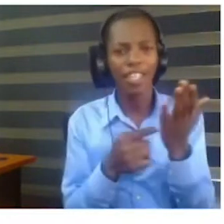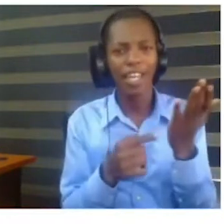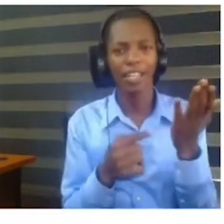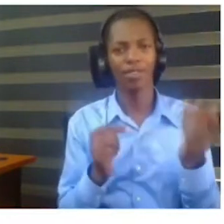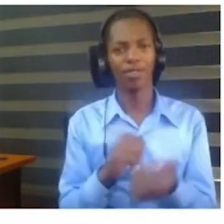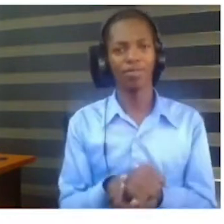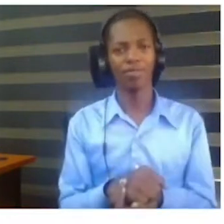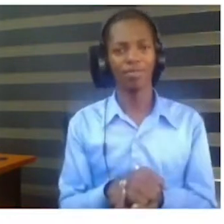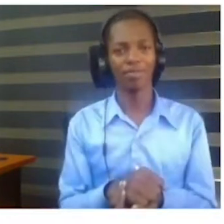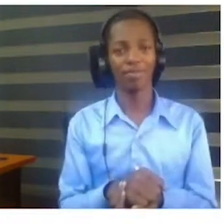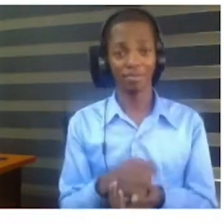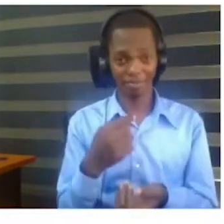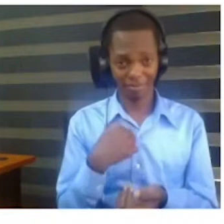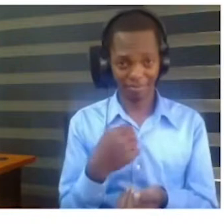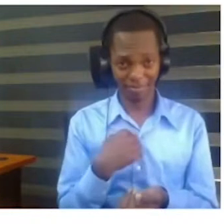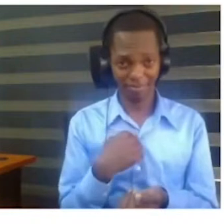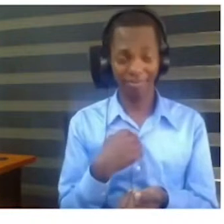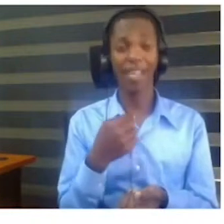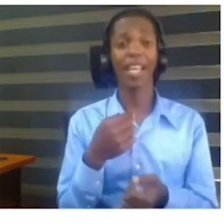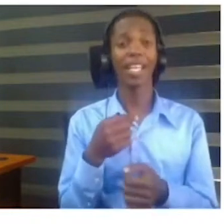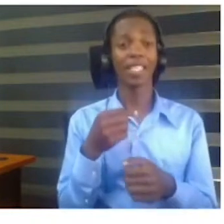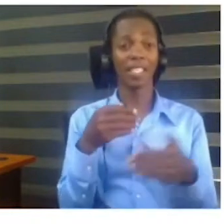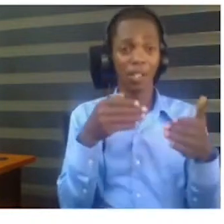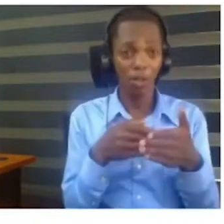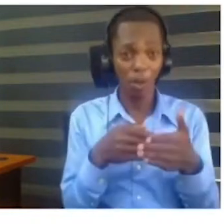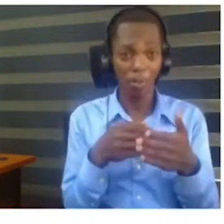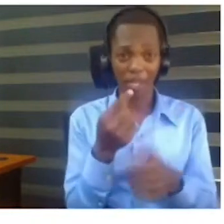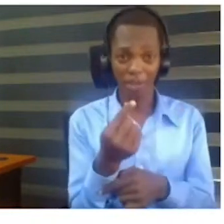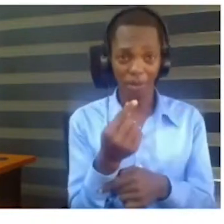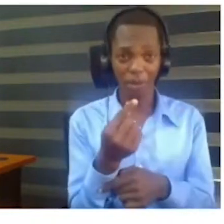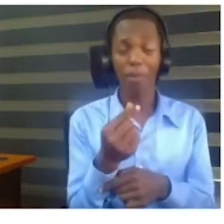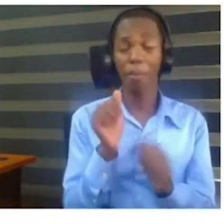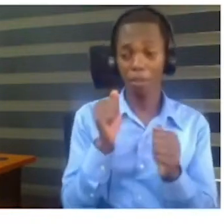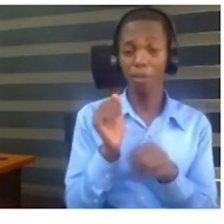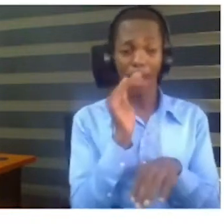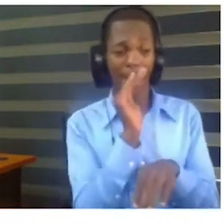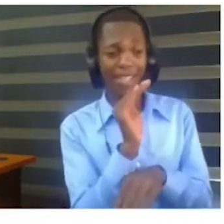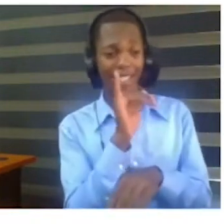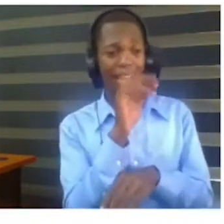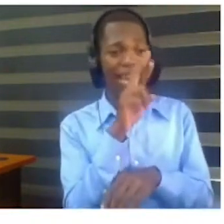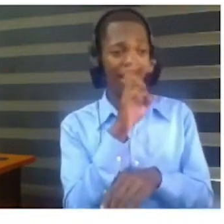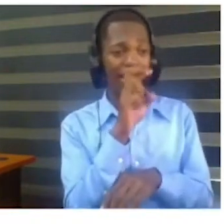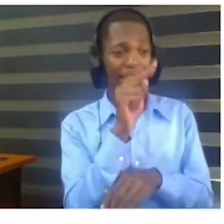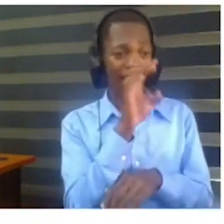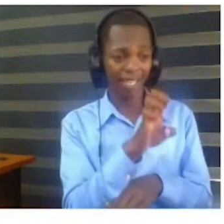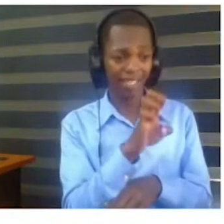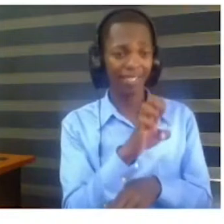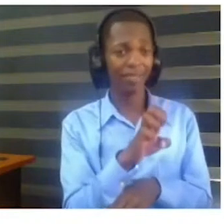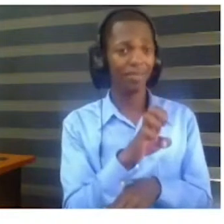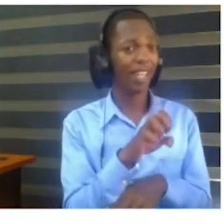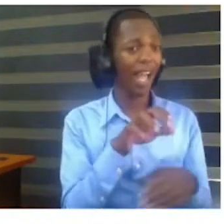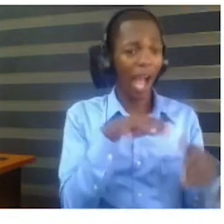I'm going to pause now and check in with Irene. Irene, how's everyone doing? Do people